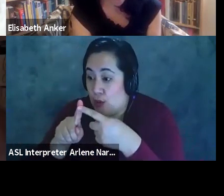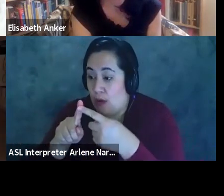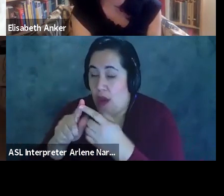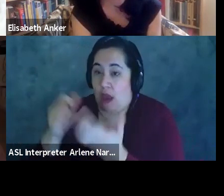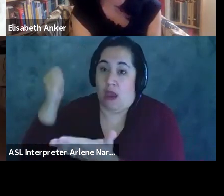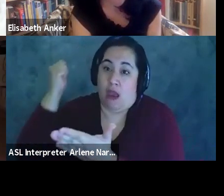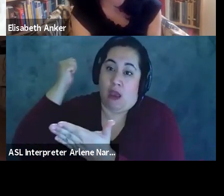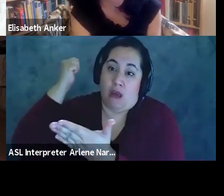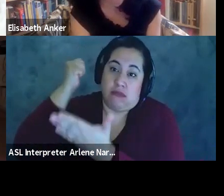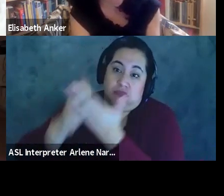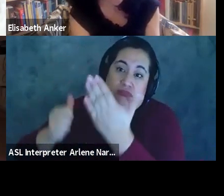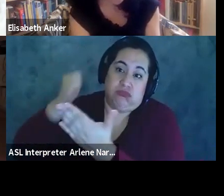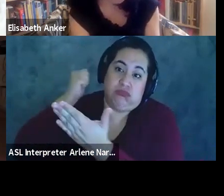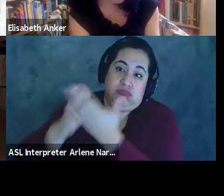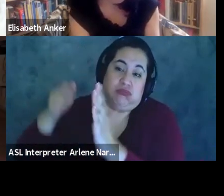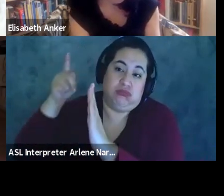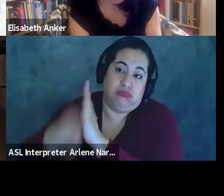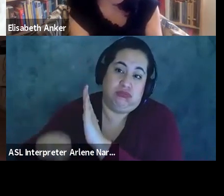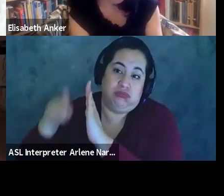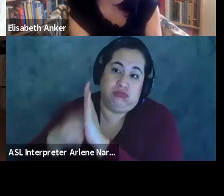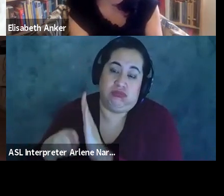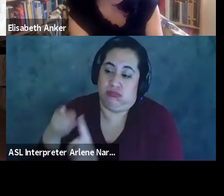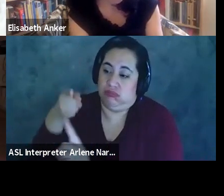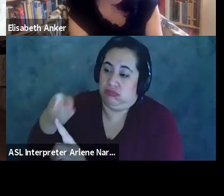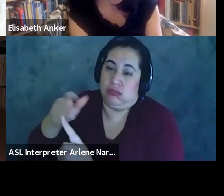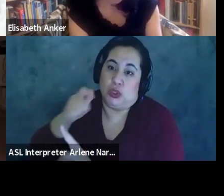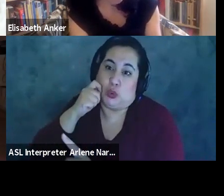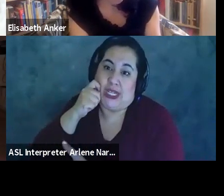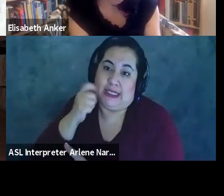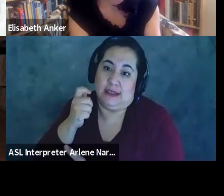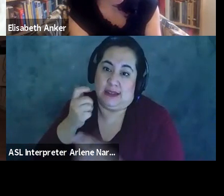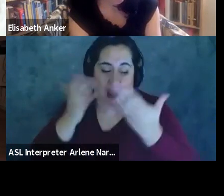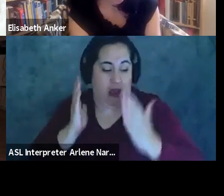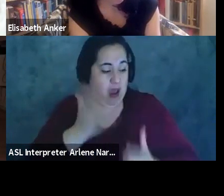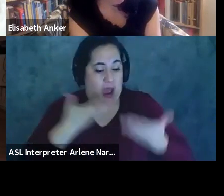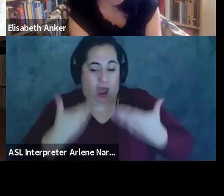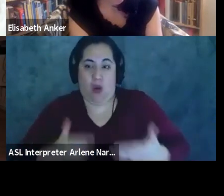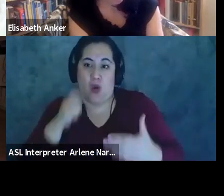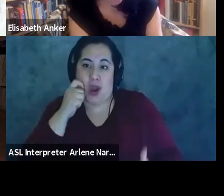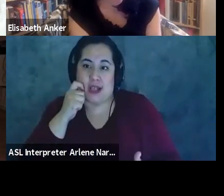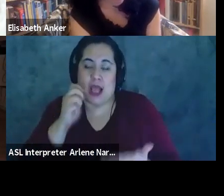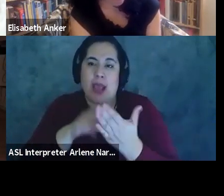of one's race. That is its scandalous nature.